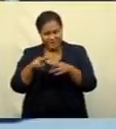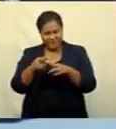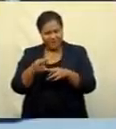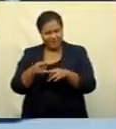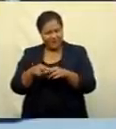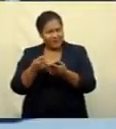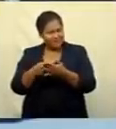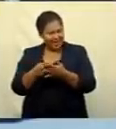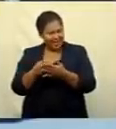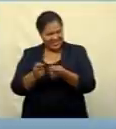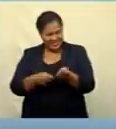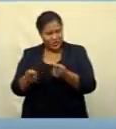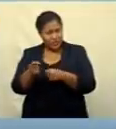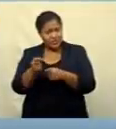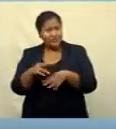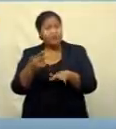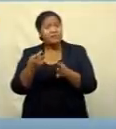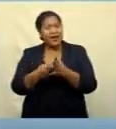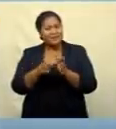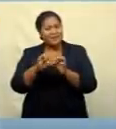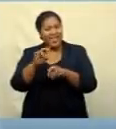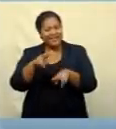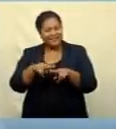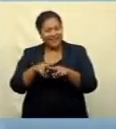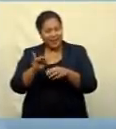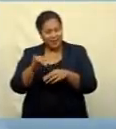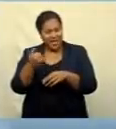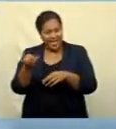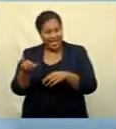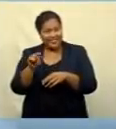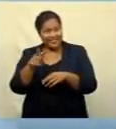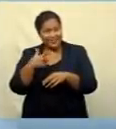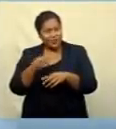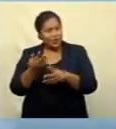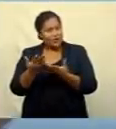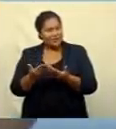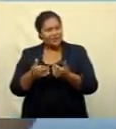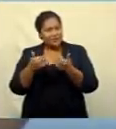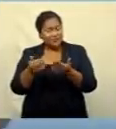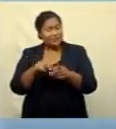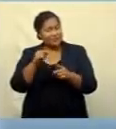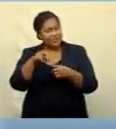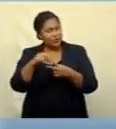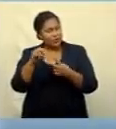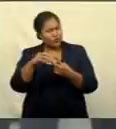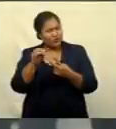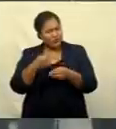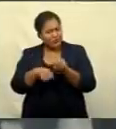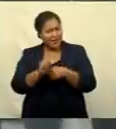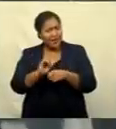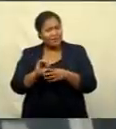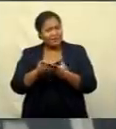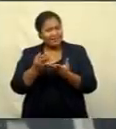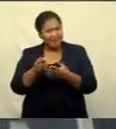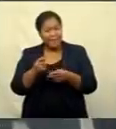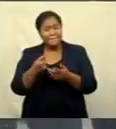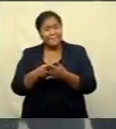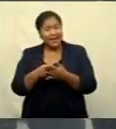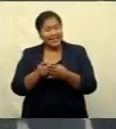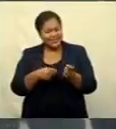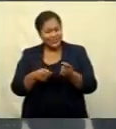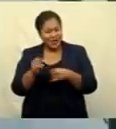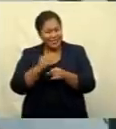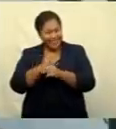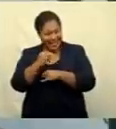license from the Reserve Bank in May. This is pursuant to Vision Fintech being appointed as a super agent of MoneyGram